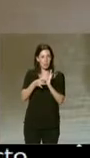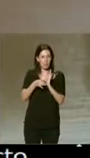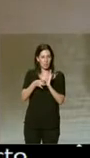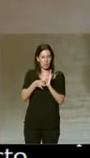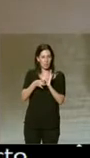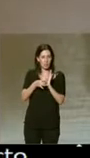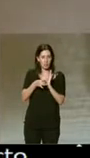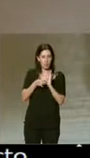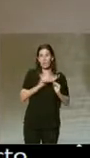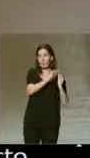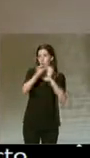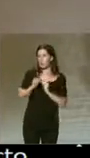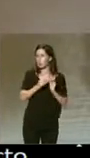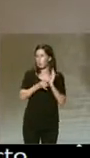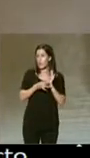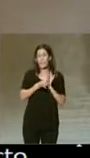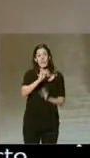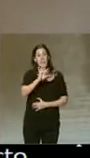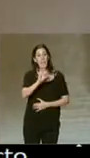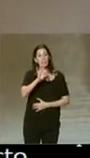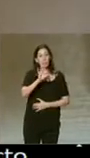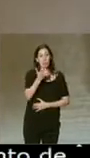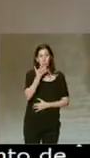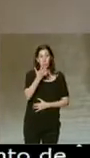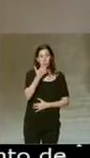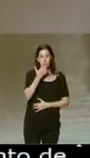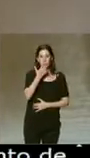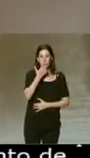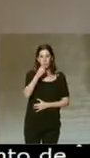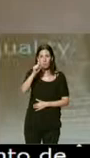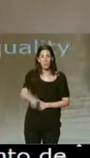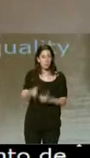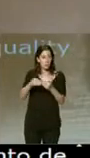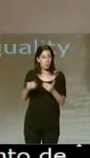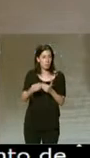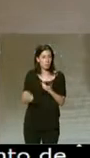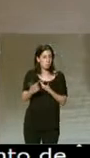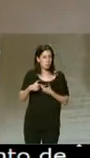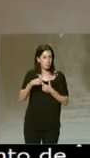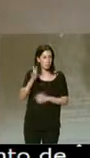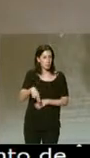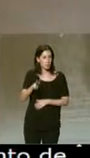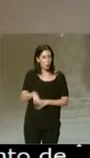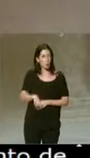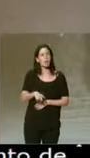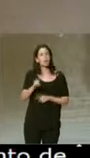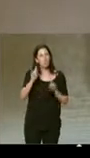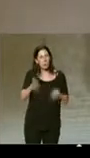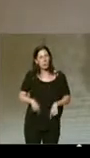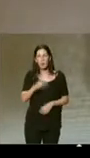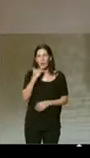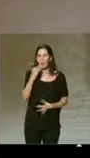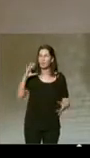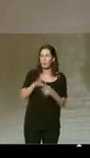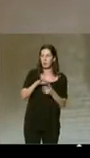view, regarding quality definitions in the ISO standards, well, there's something included